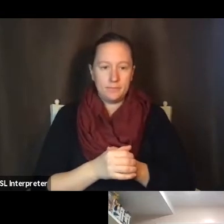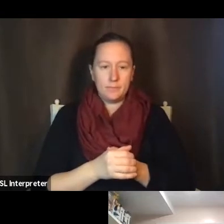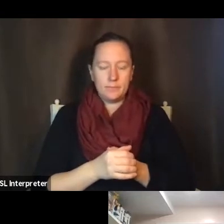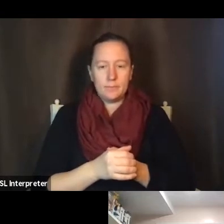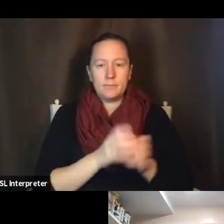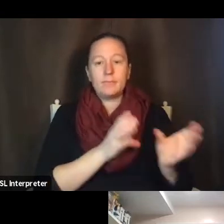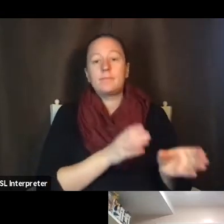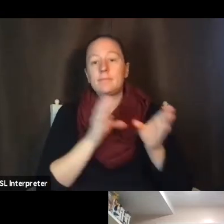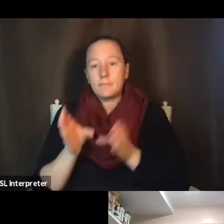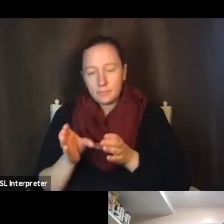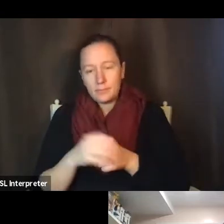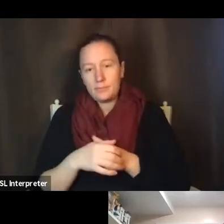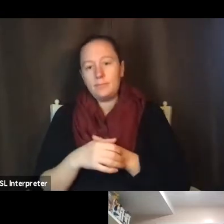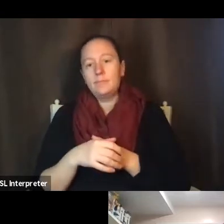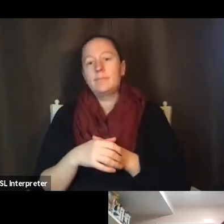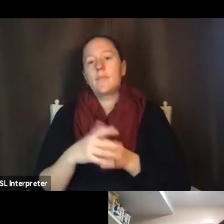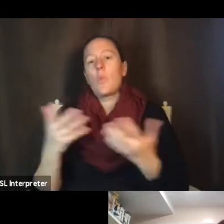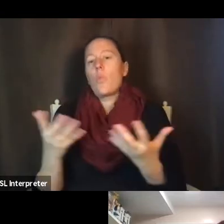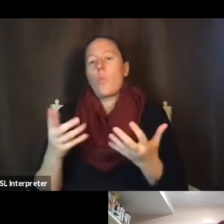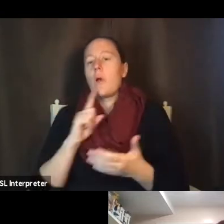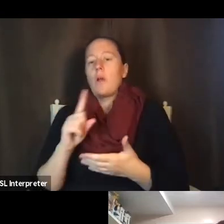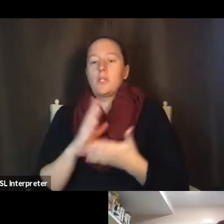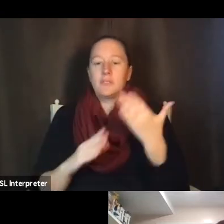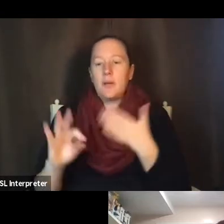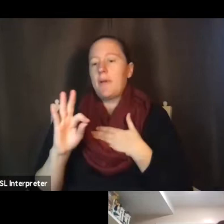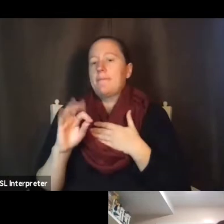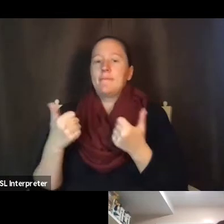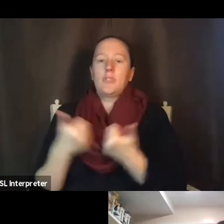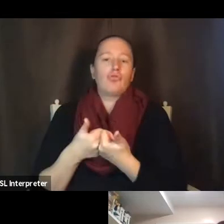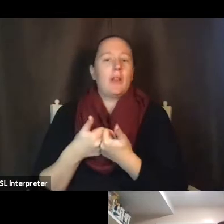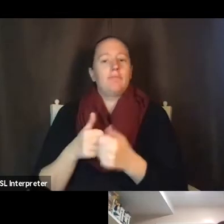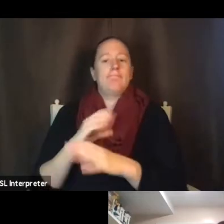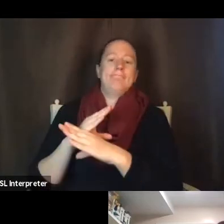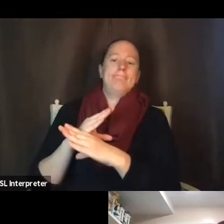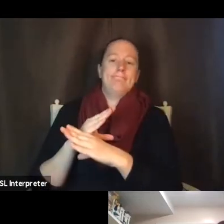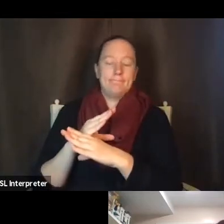And then the needs assessment really looked at what are some of the challenges.